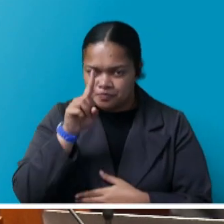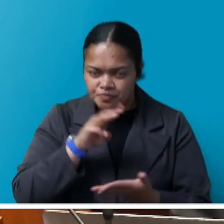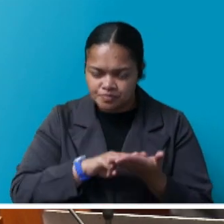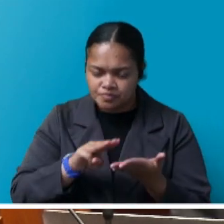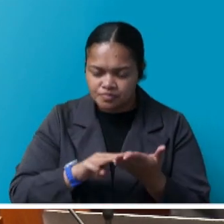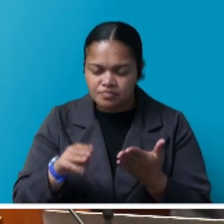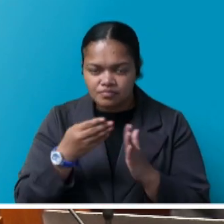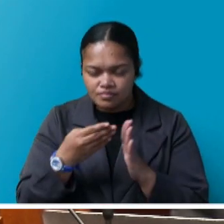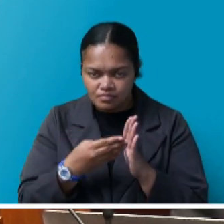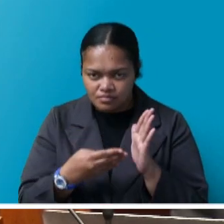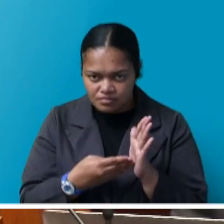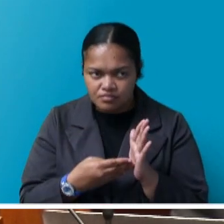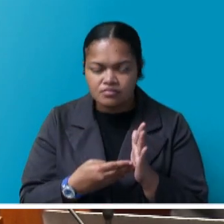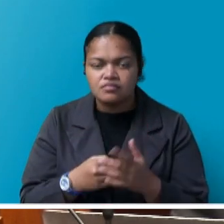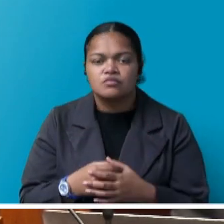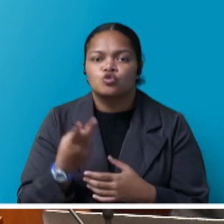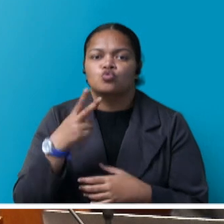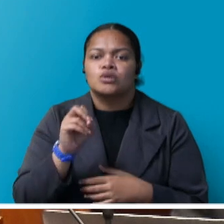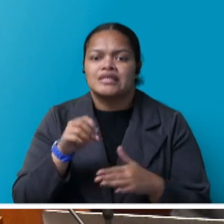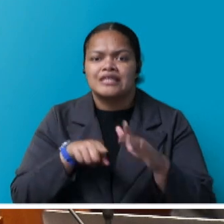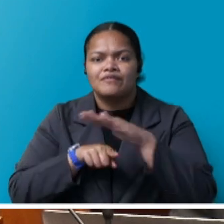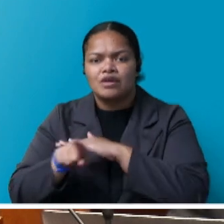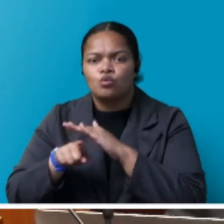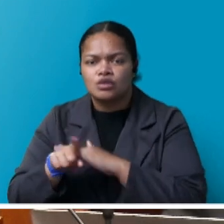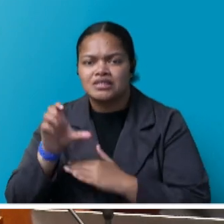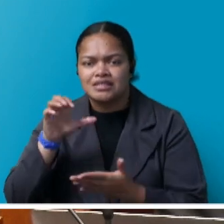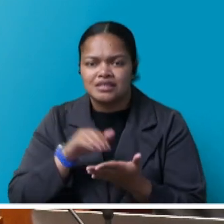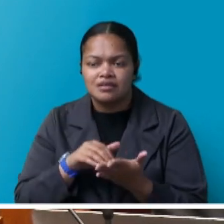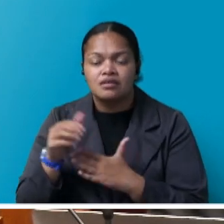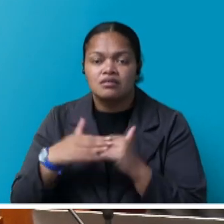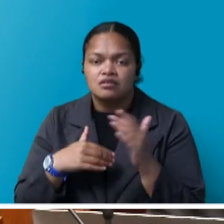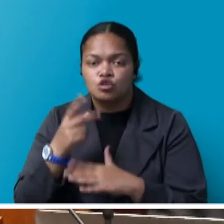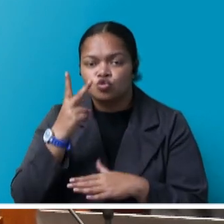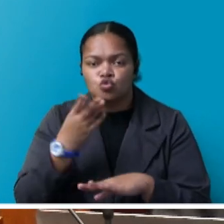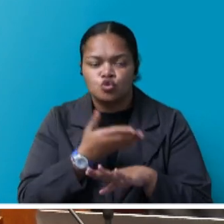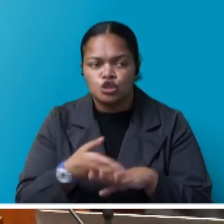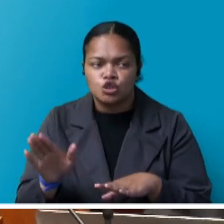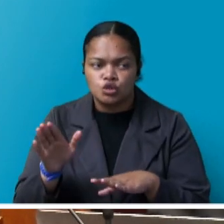for the retrofitting of 20 existing evacuation centers and construction of two new evacuation